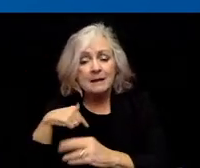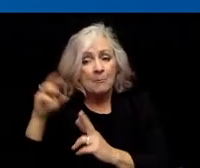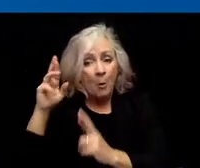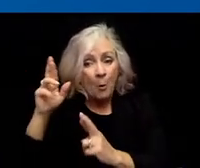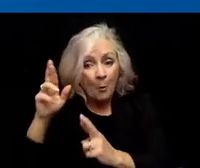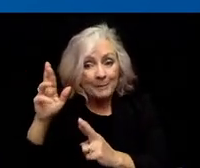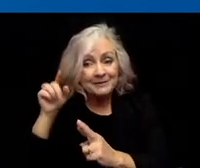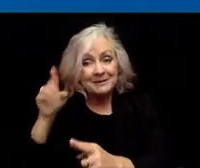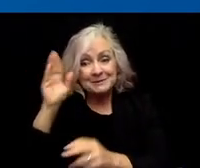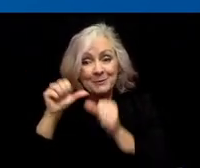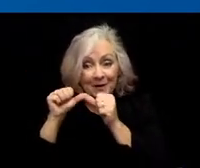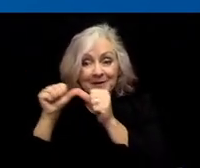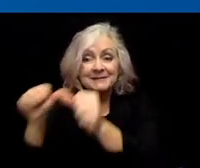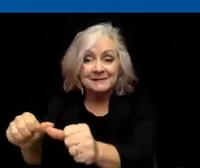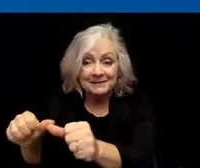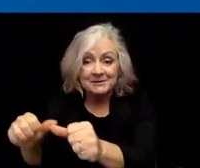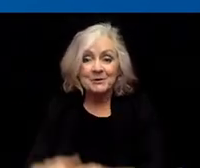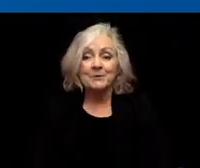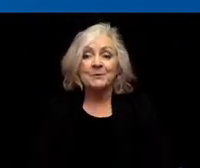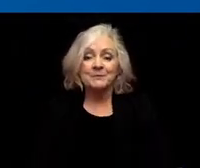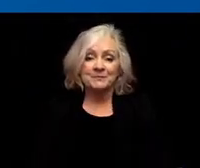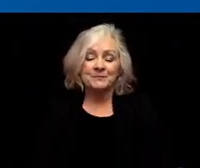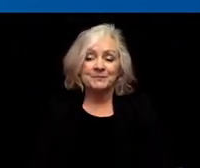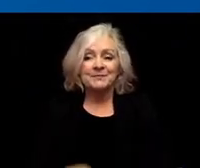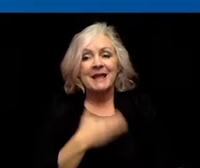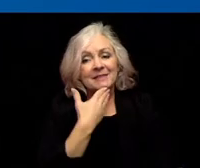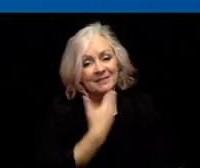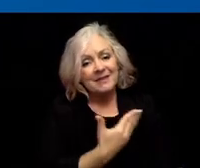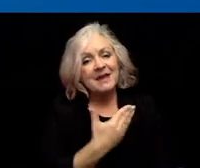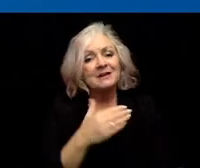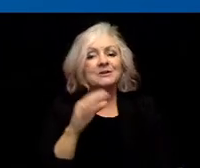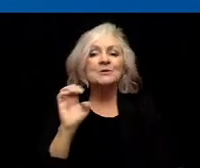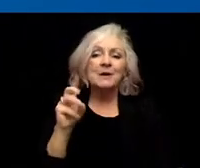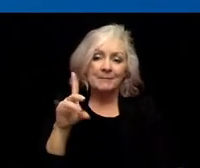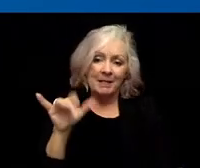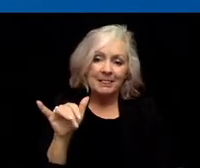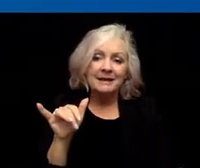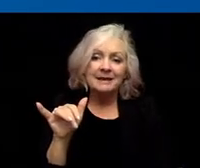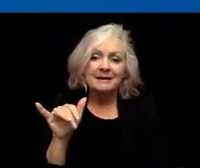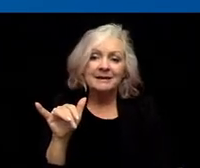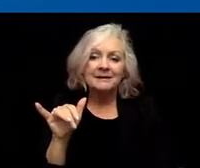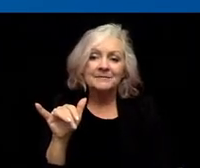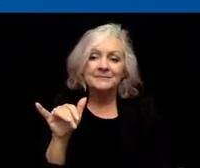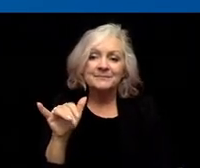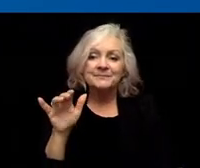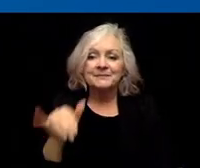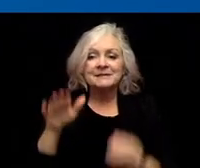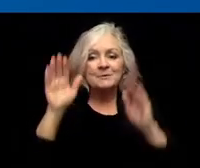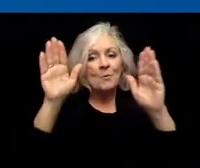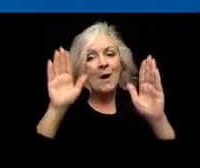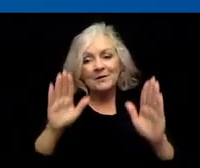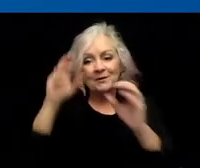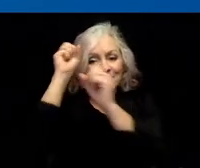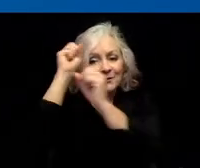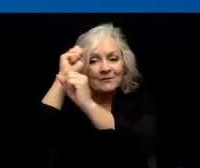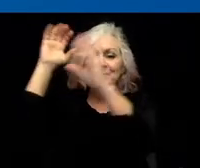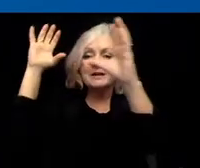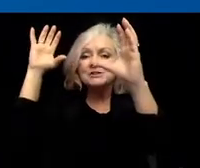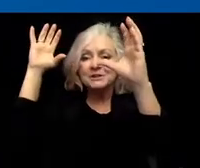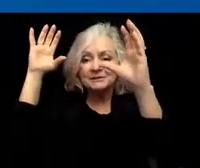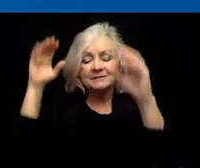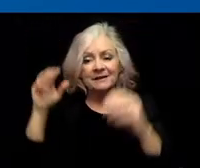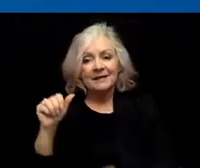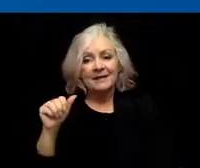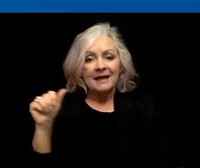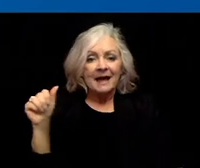continues. Thank you so much, Emily. That's very, very wonderful vision. The athletes, people